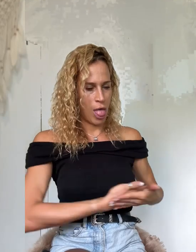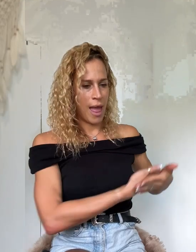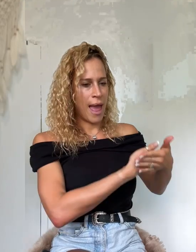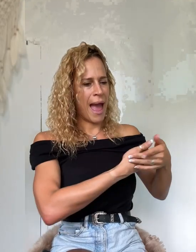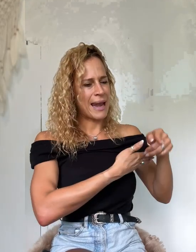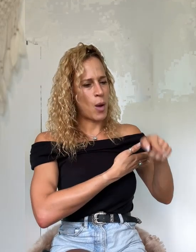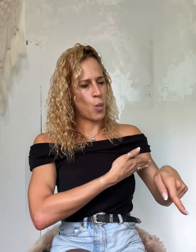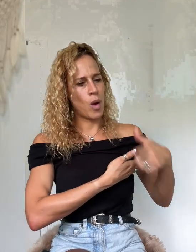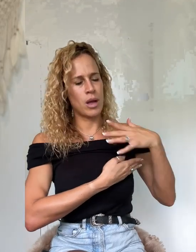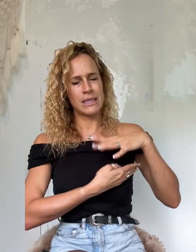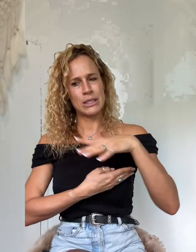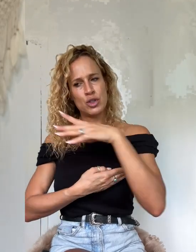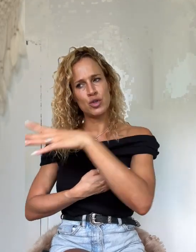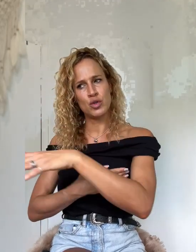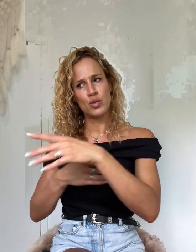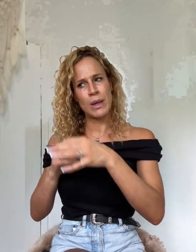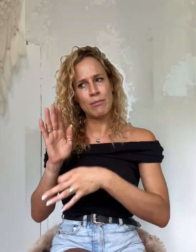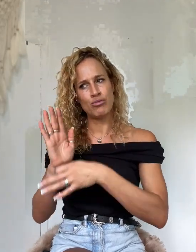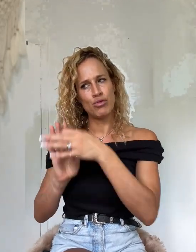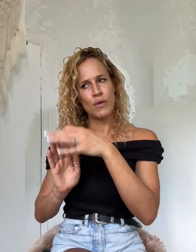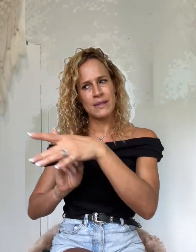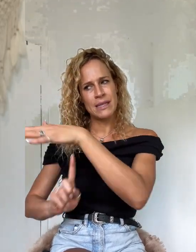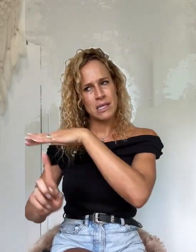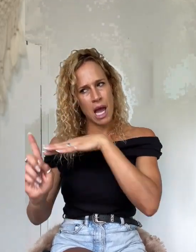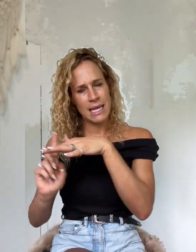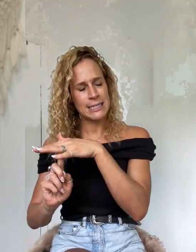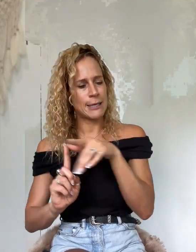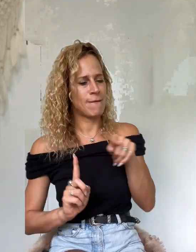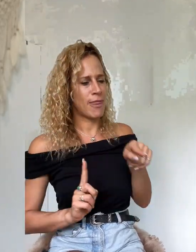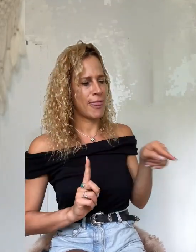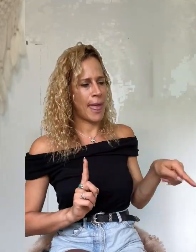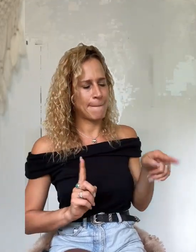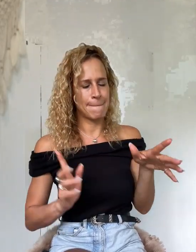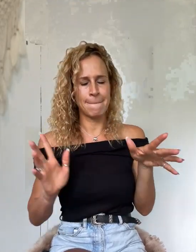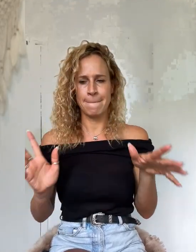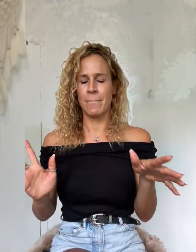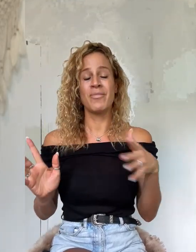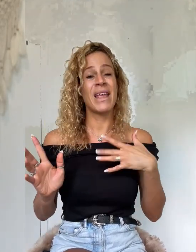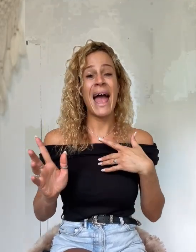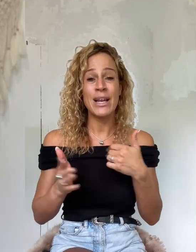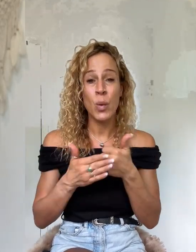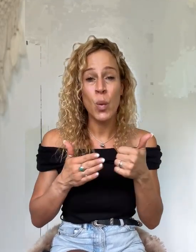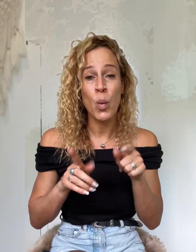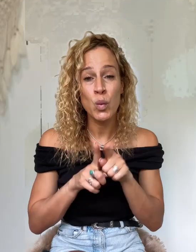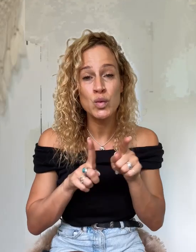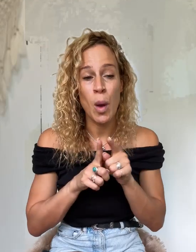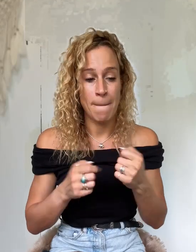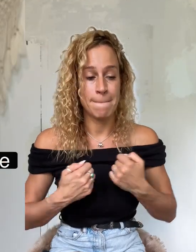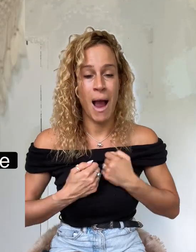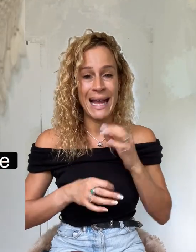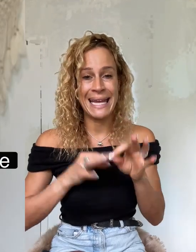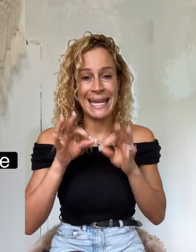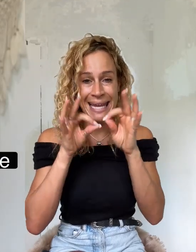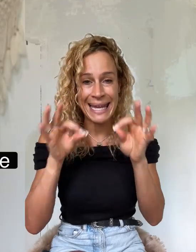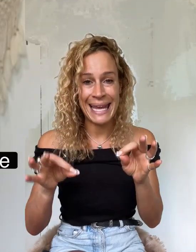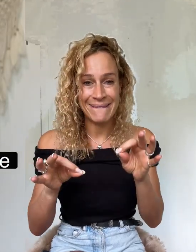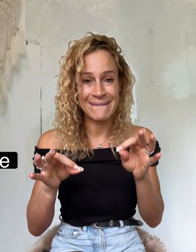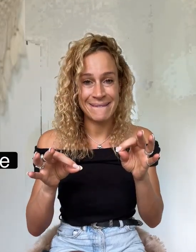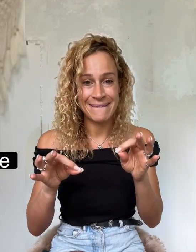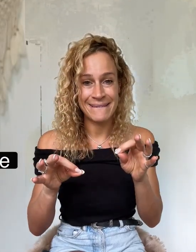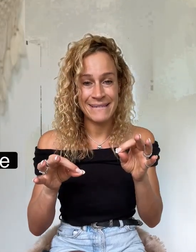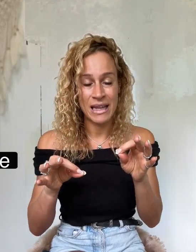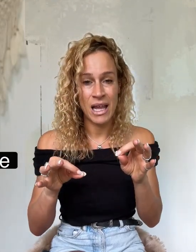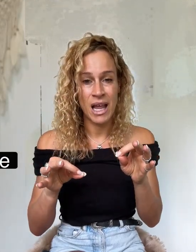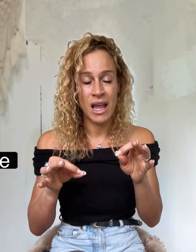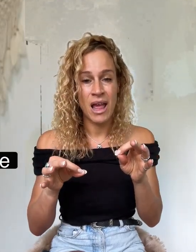a contribution to a better world. And I'd always been that person that everyone loved to talk to. So